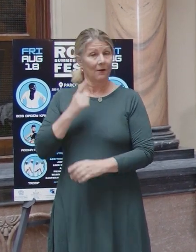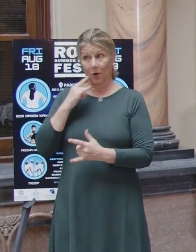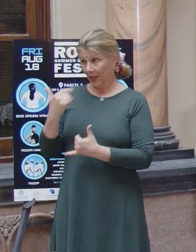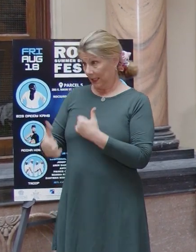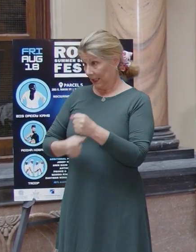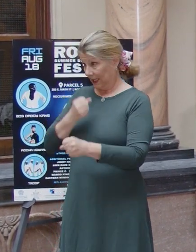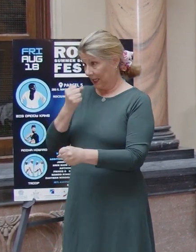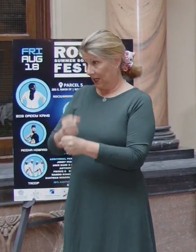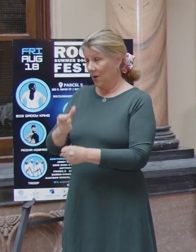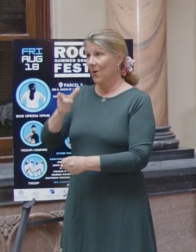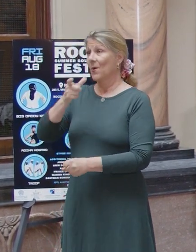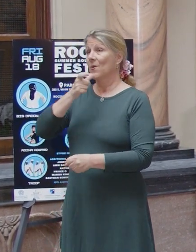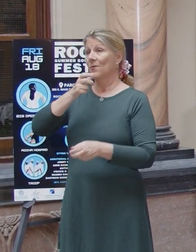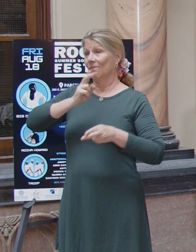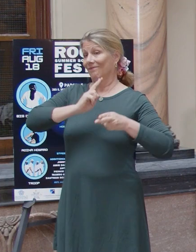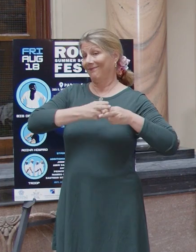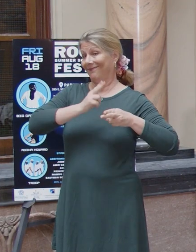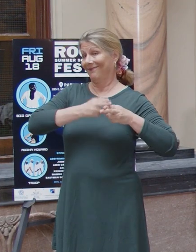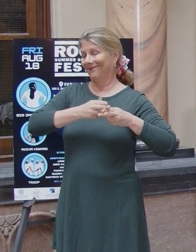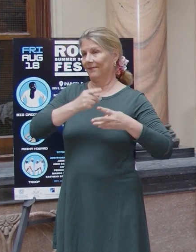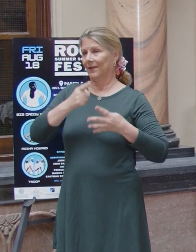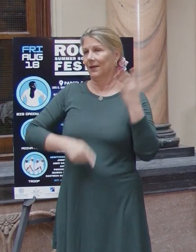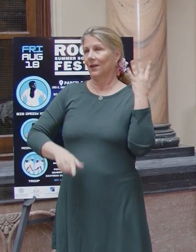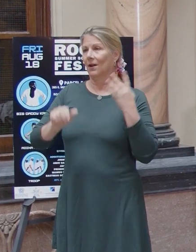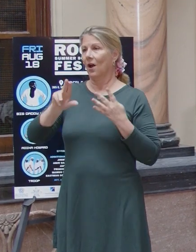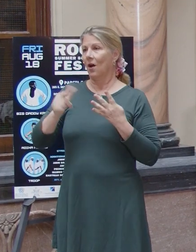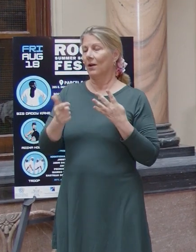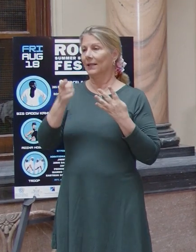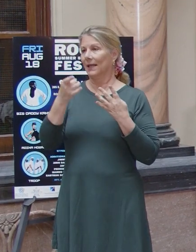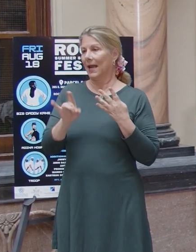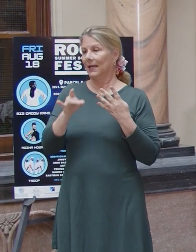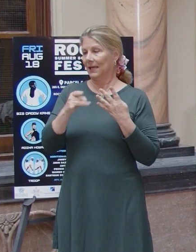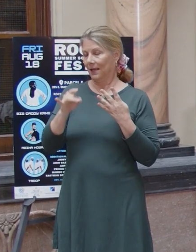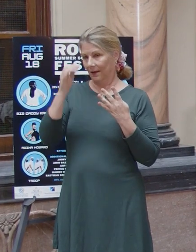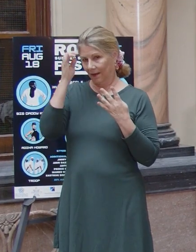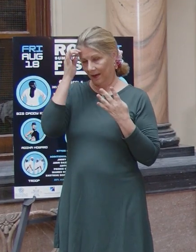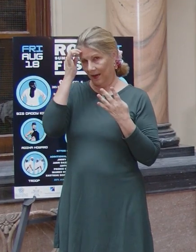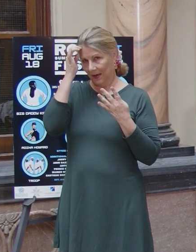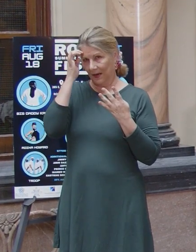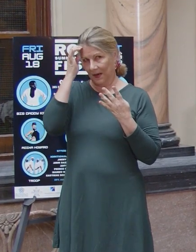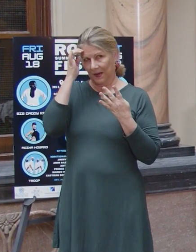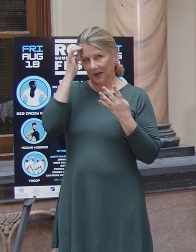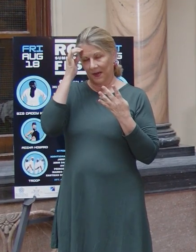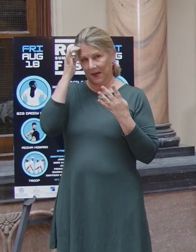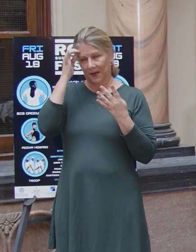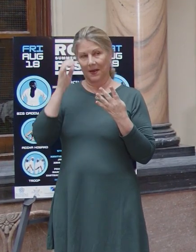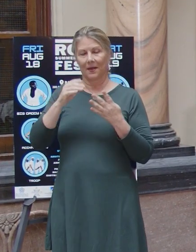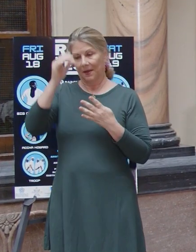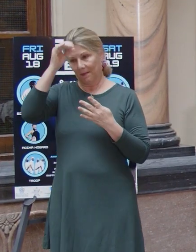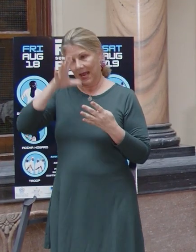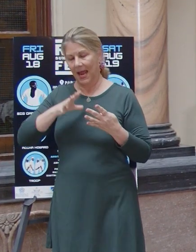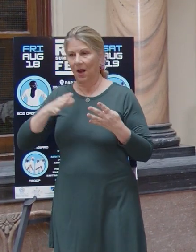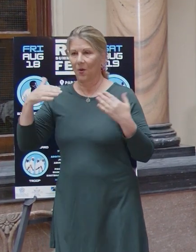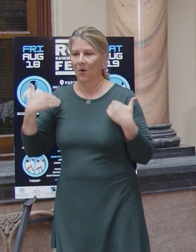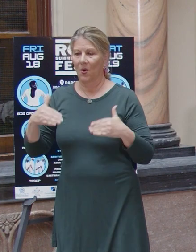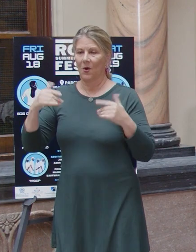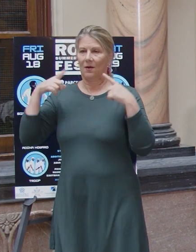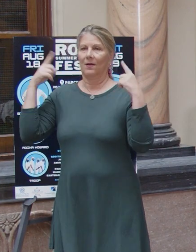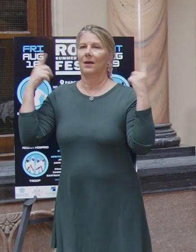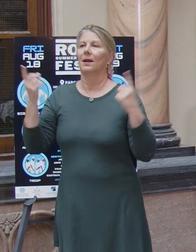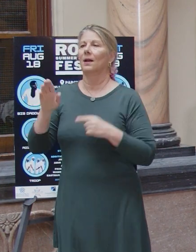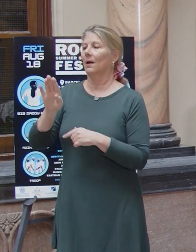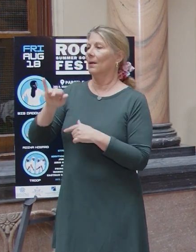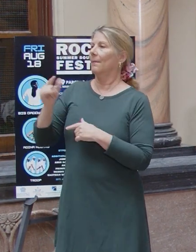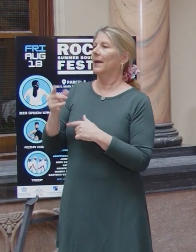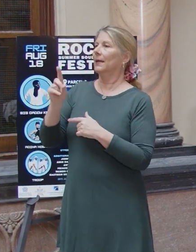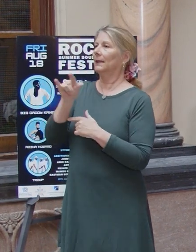lineup, Friday, August 18th, we got the man, the myth, the legend, Big Daddy